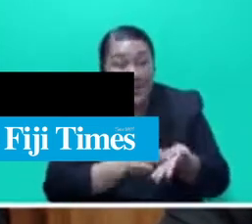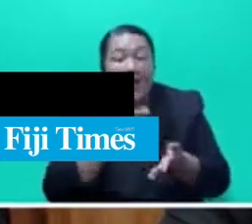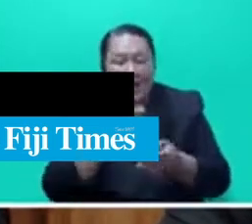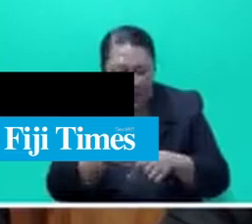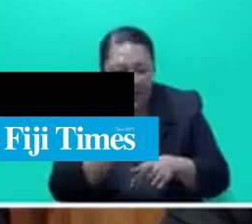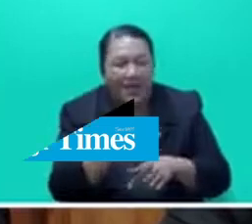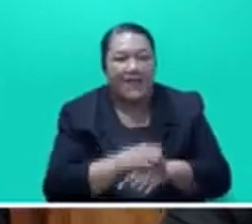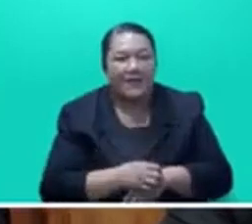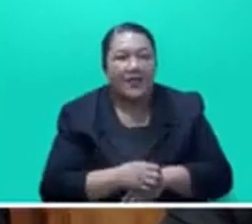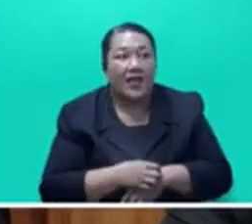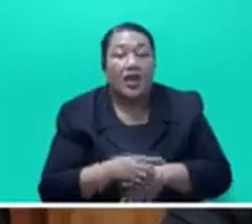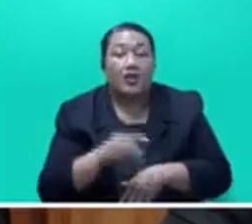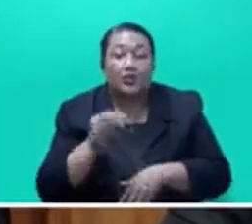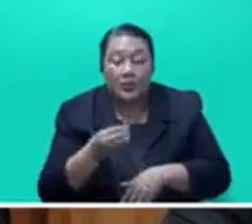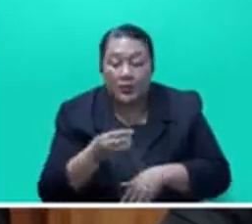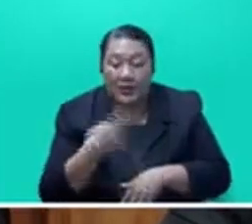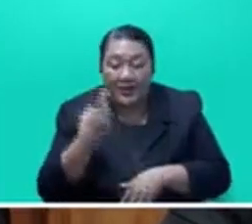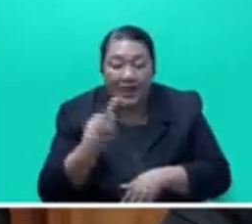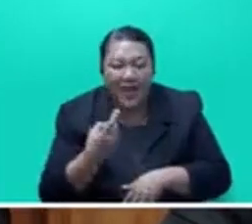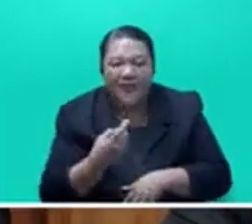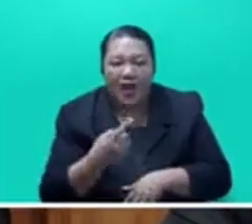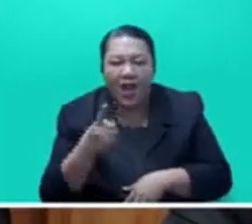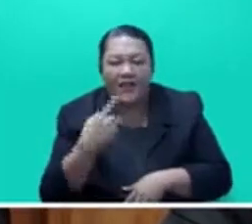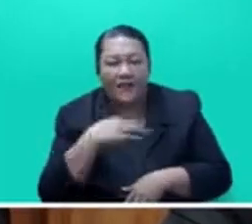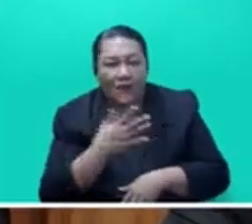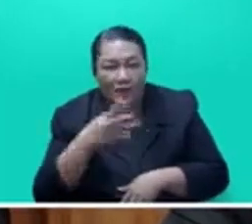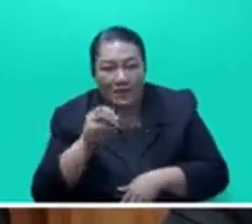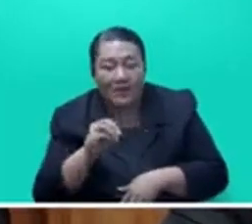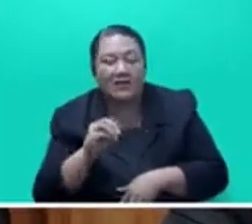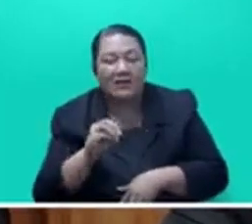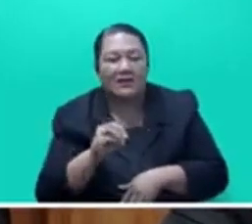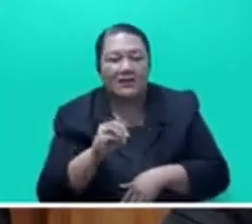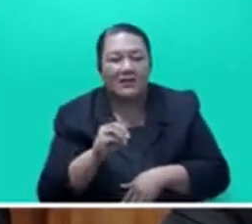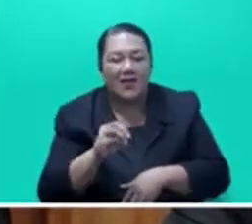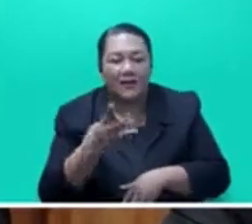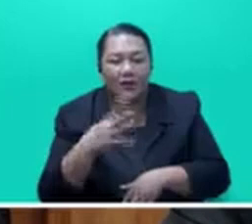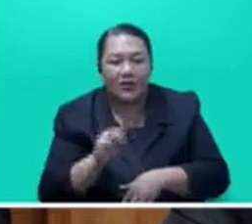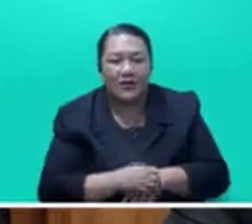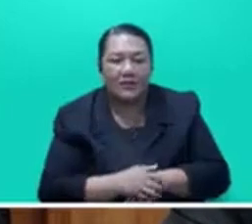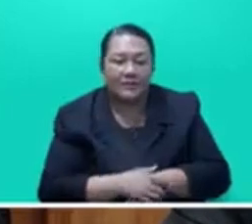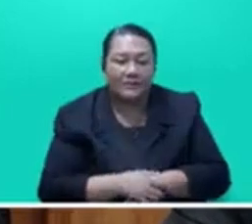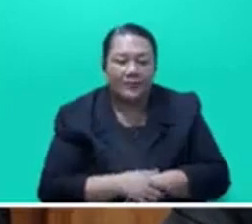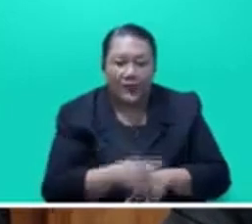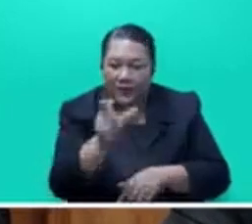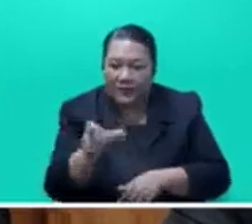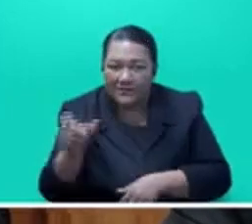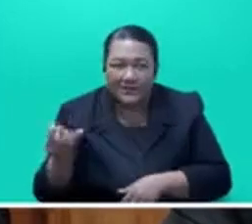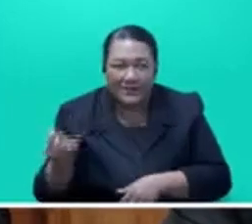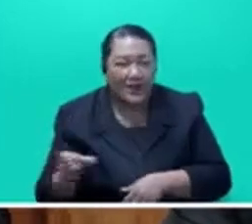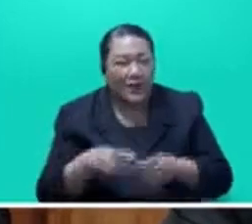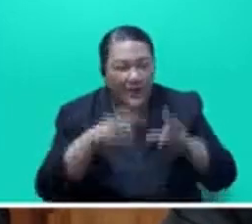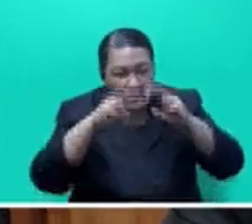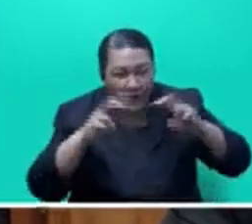to 150 burst mains. This when compared to the international benchmark of 3 burst mains annually for every 100